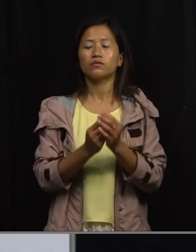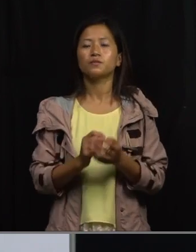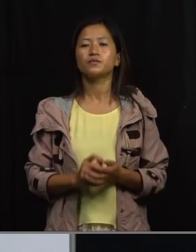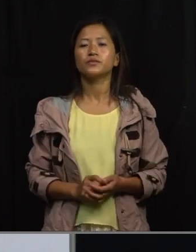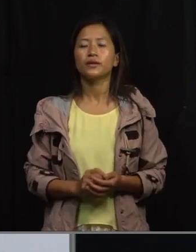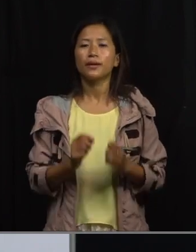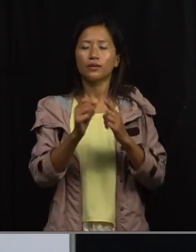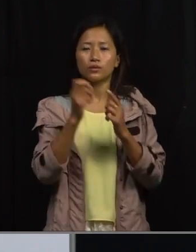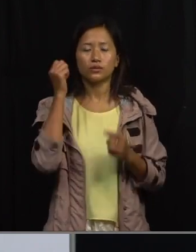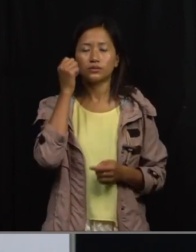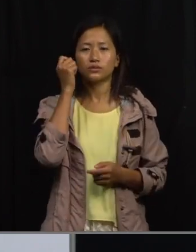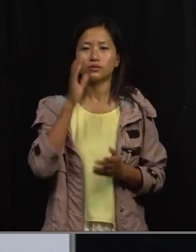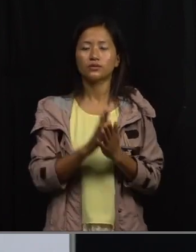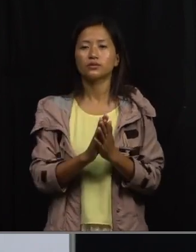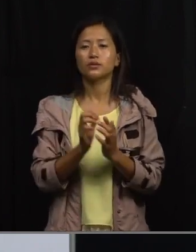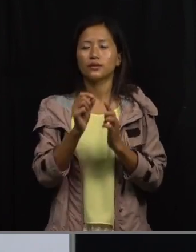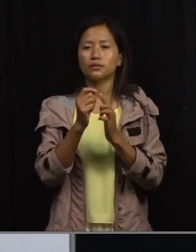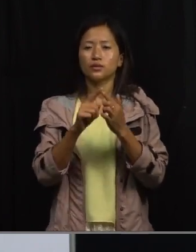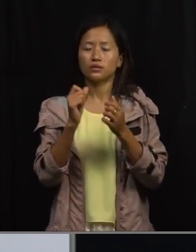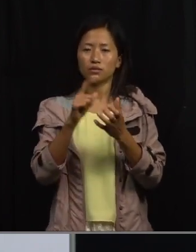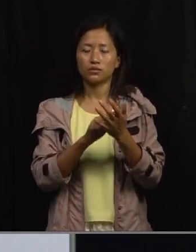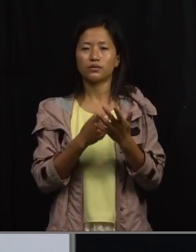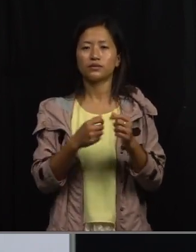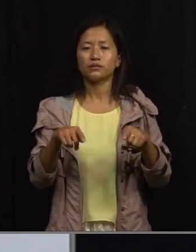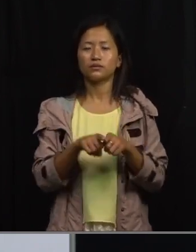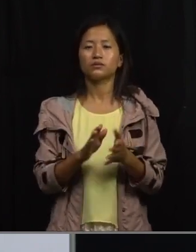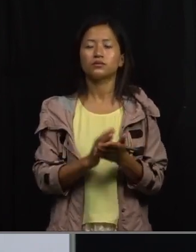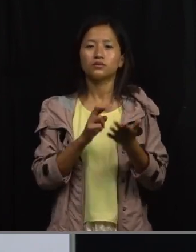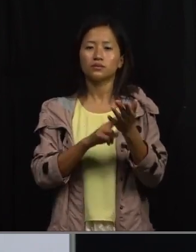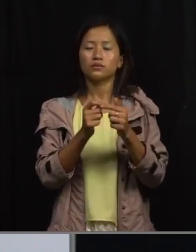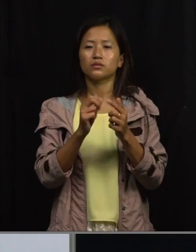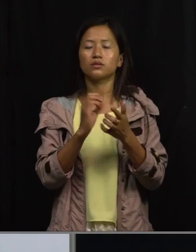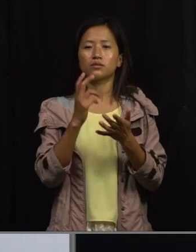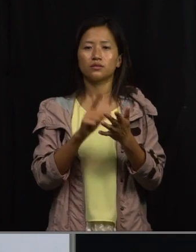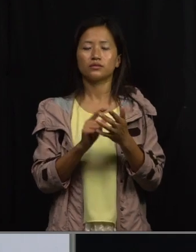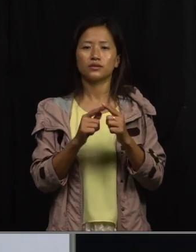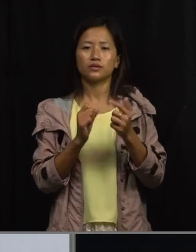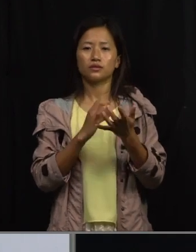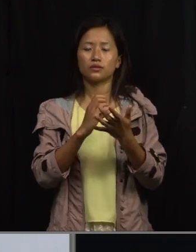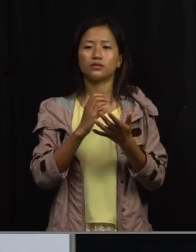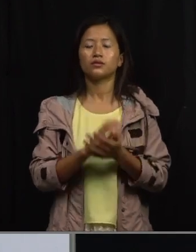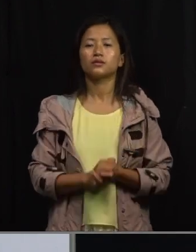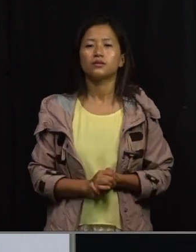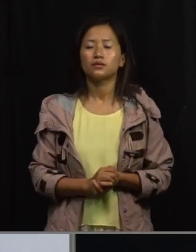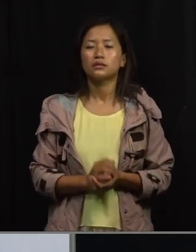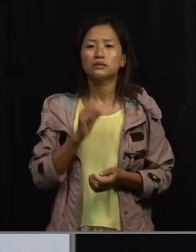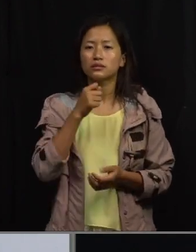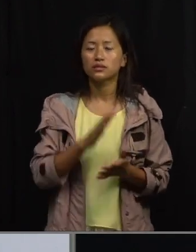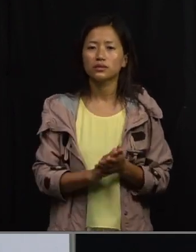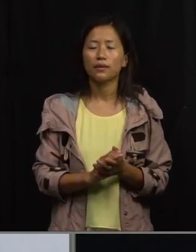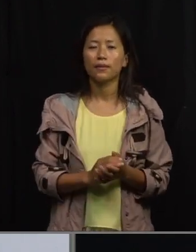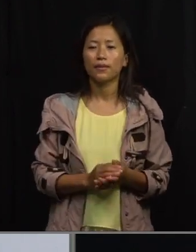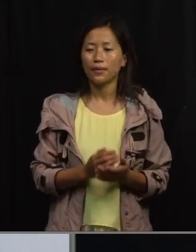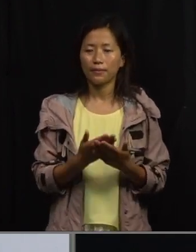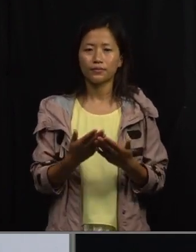the Paleolithic Age and the Neolithic Age. So, in the Paleolithic Age, the men, they